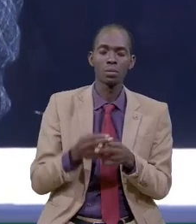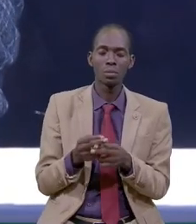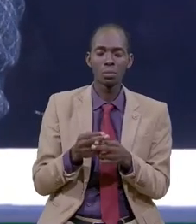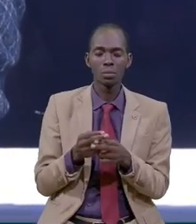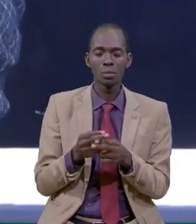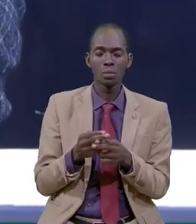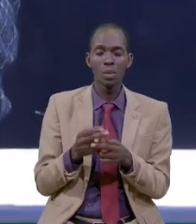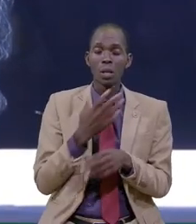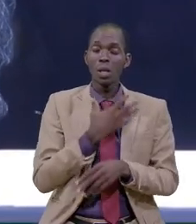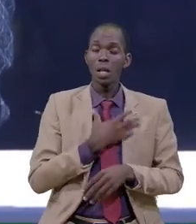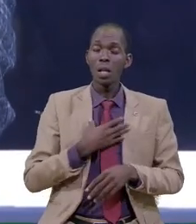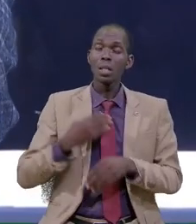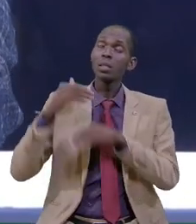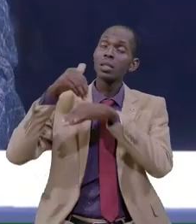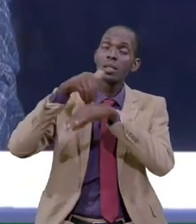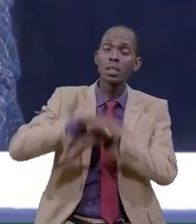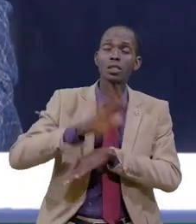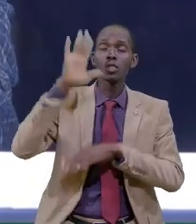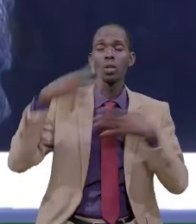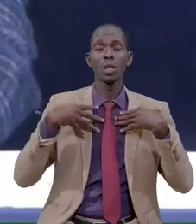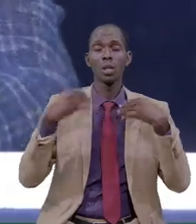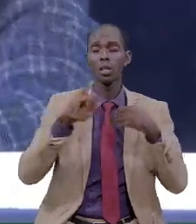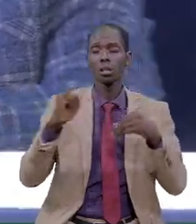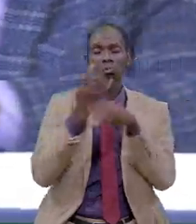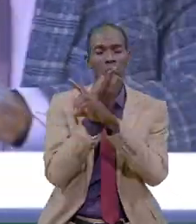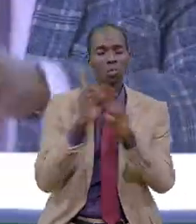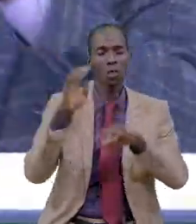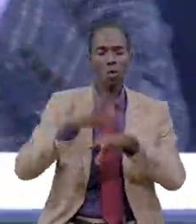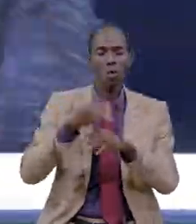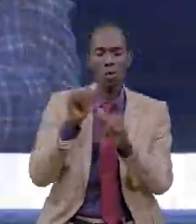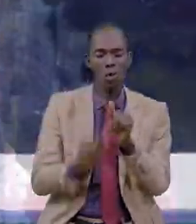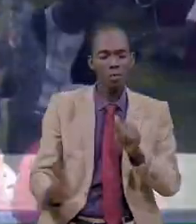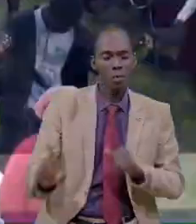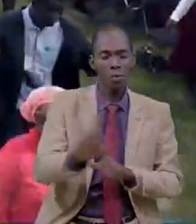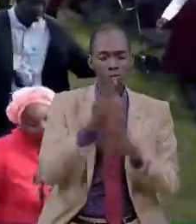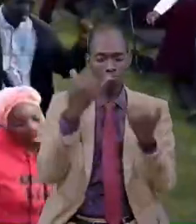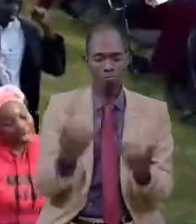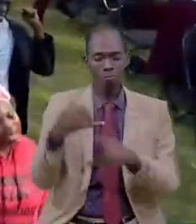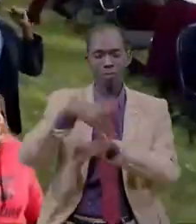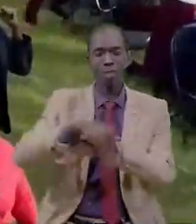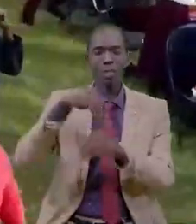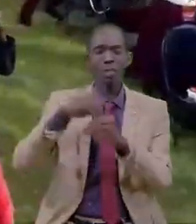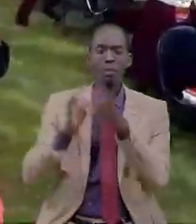And send forth your healing deliverance on everyone tonight in Jesus'